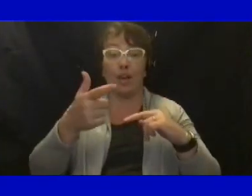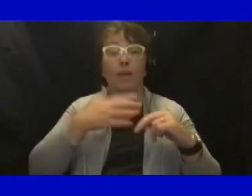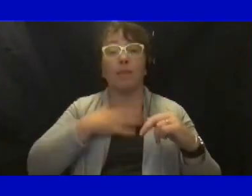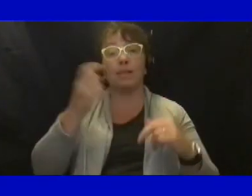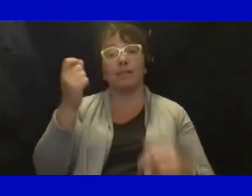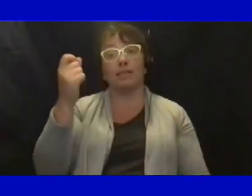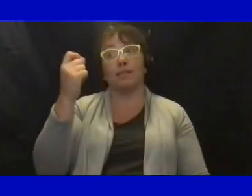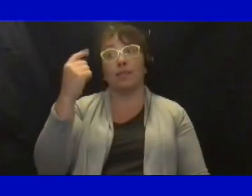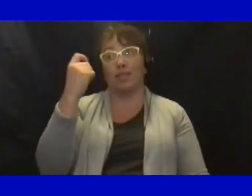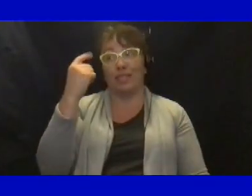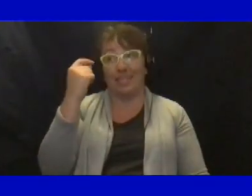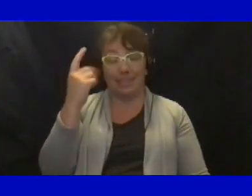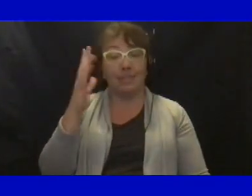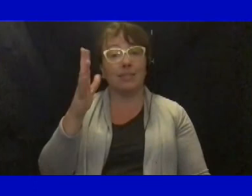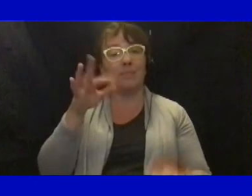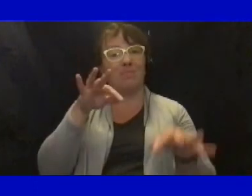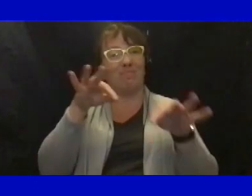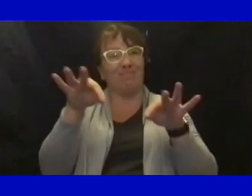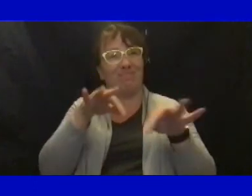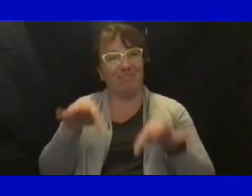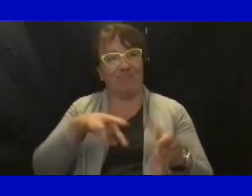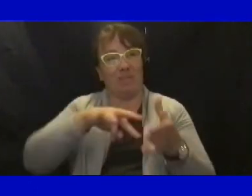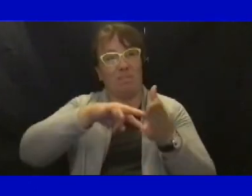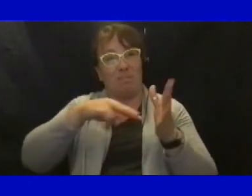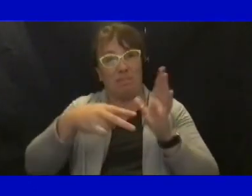what the definitions of each one of those type of